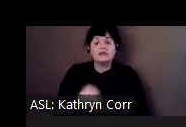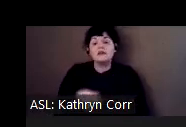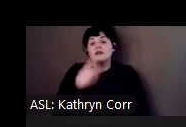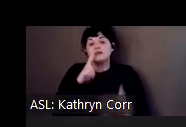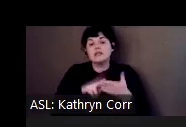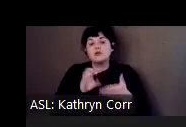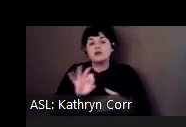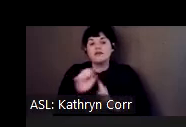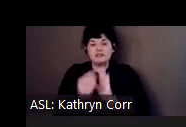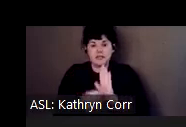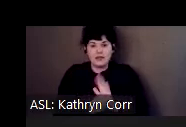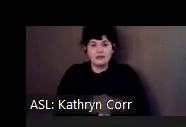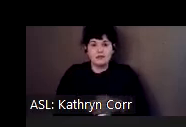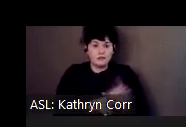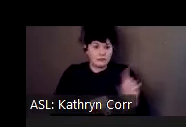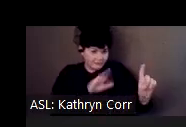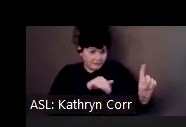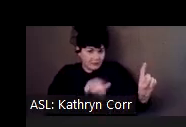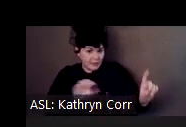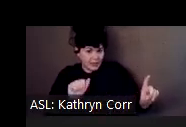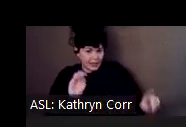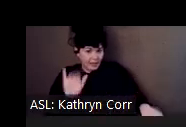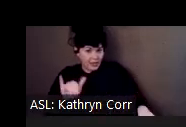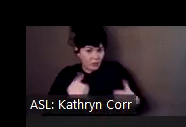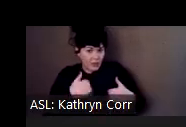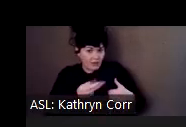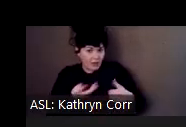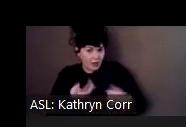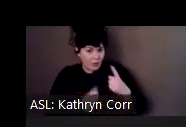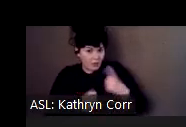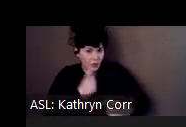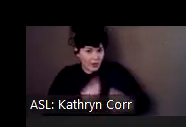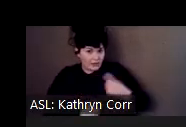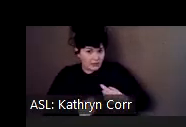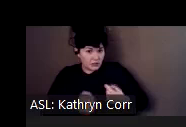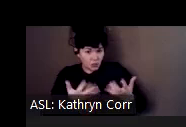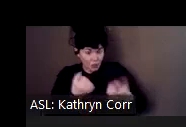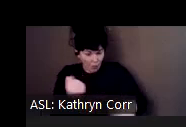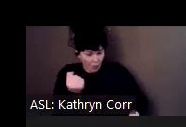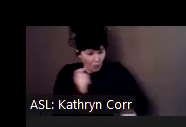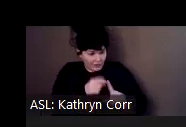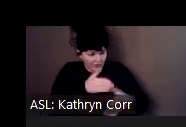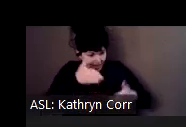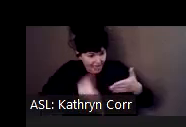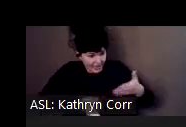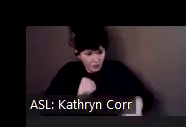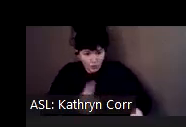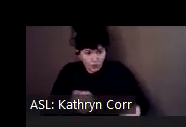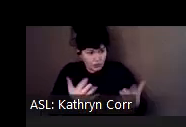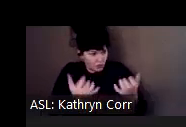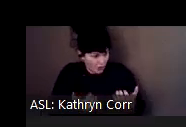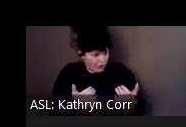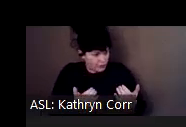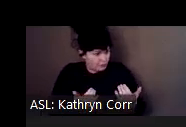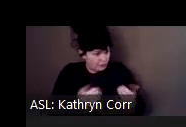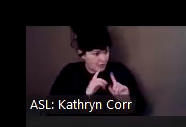Next slide. Amy, we have Yes. a couple of questions. Do you want them at the end or do you want them as they pop up? I think